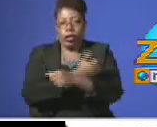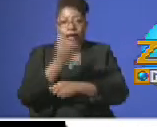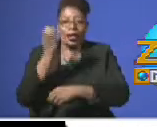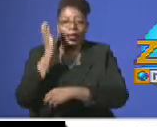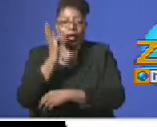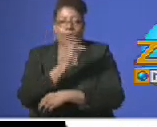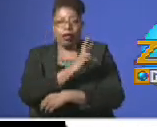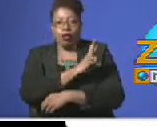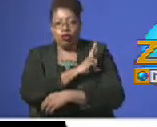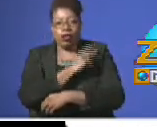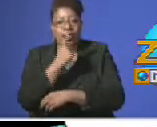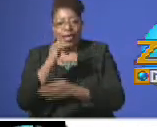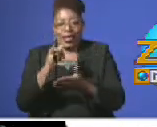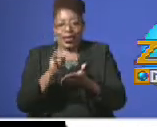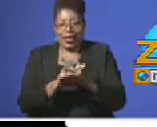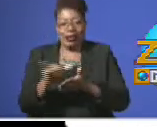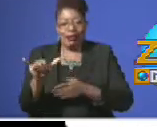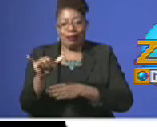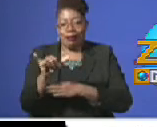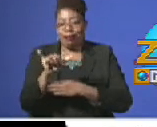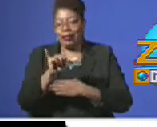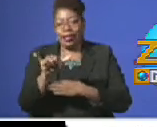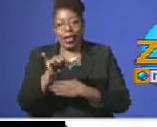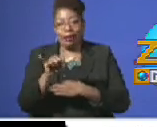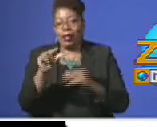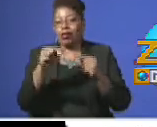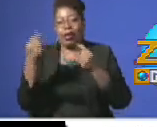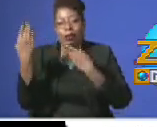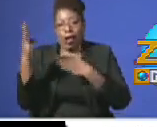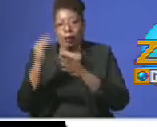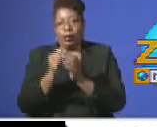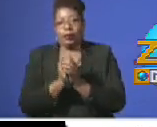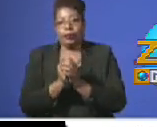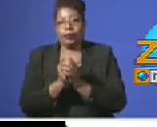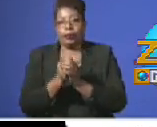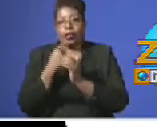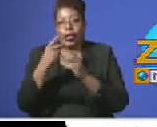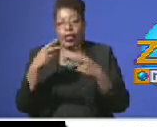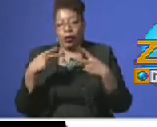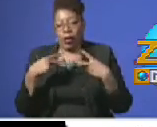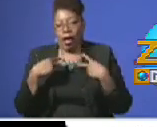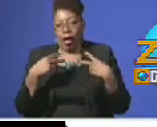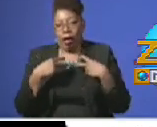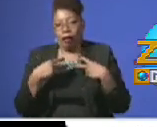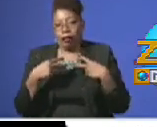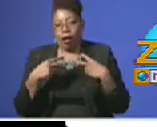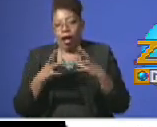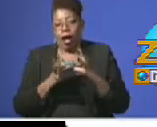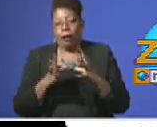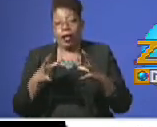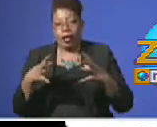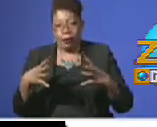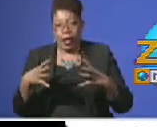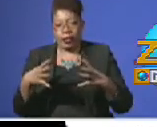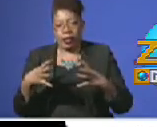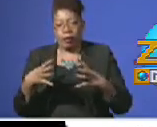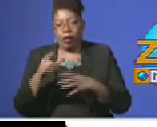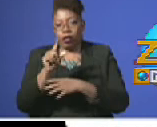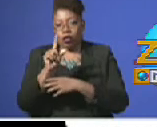Weish, there's a similar situation in Grand Bahama. We have a capacity of